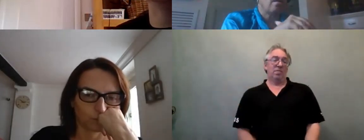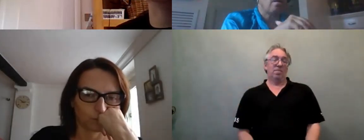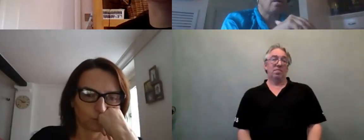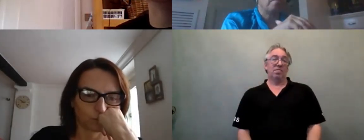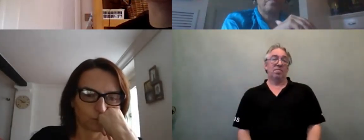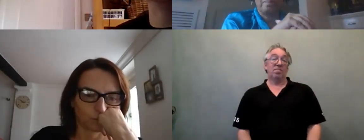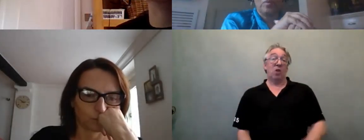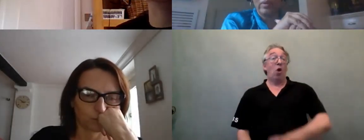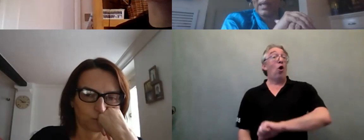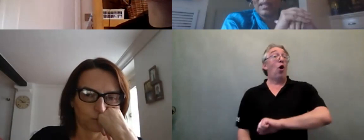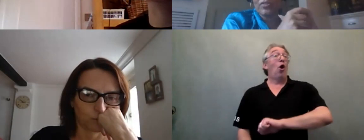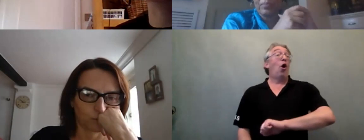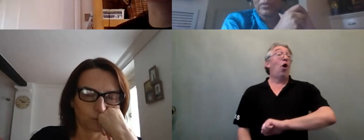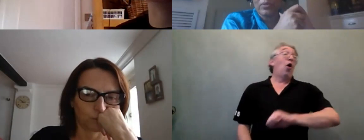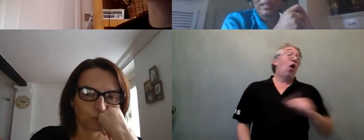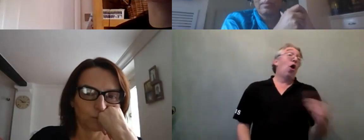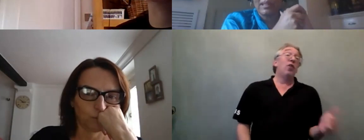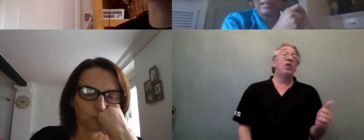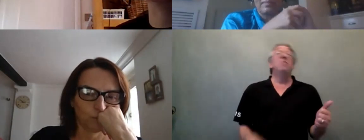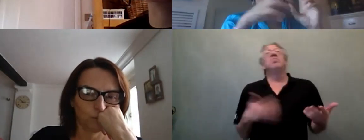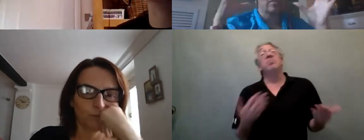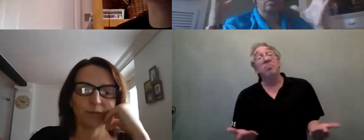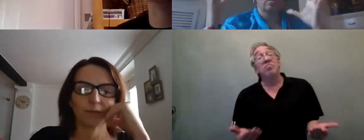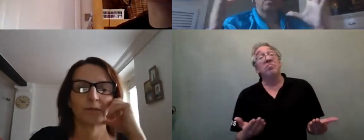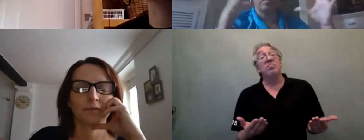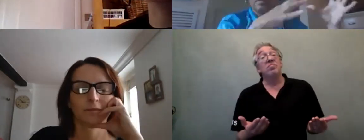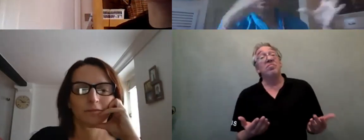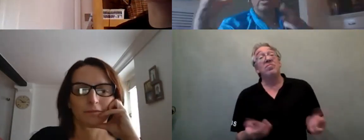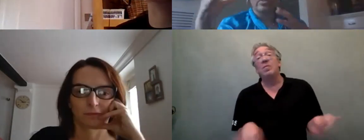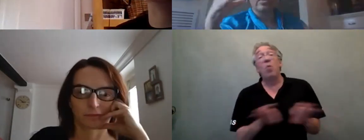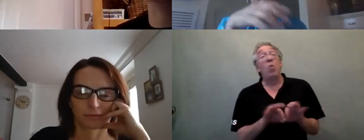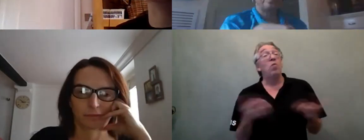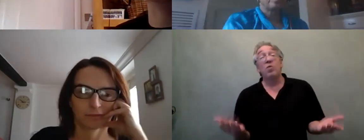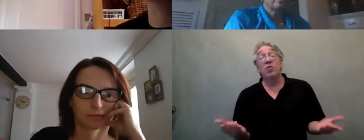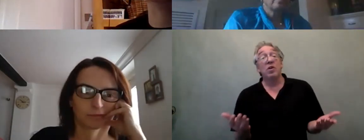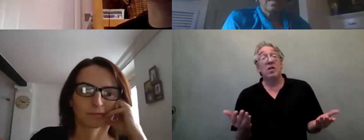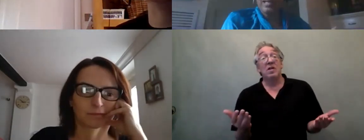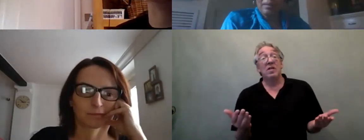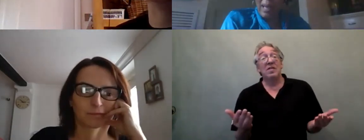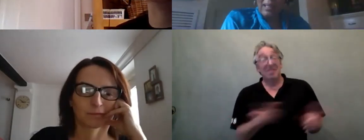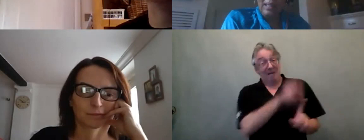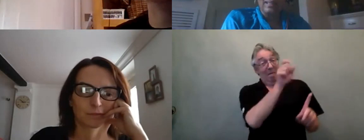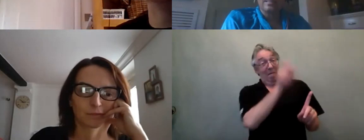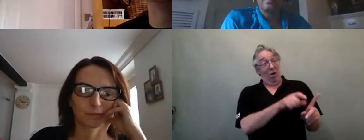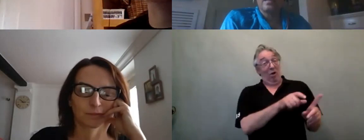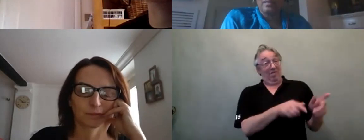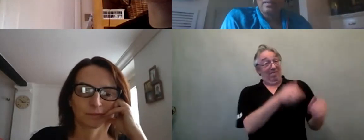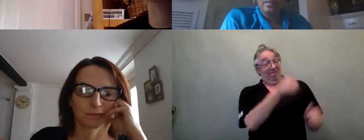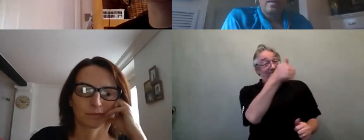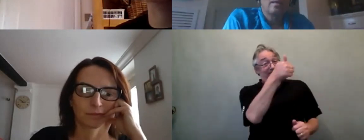think, are organizations and persons with disabilities themselves, so the users, and demanding that